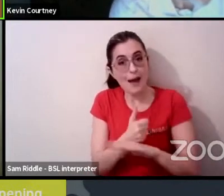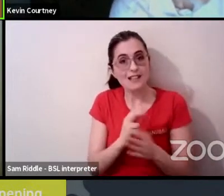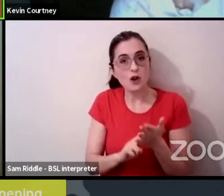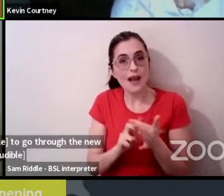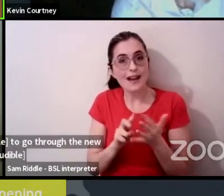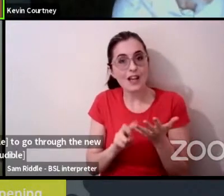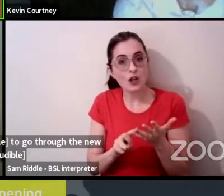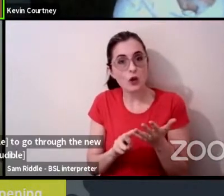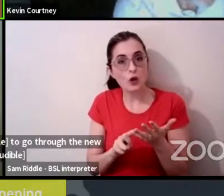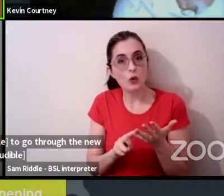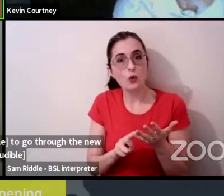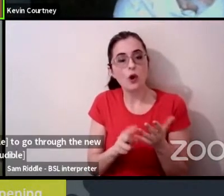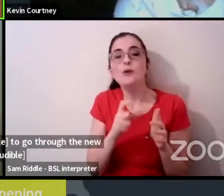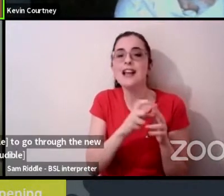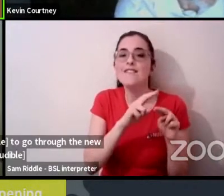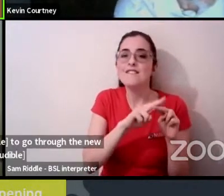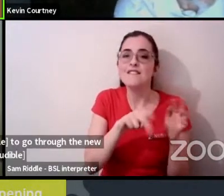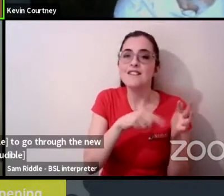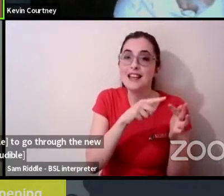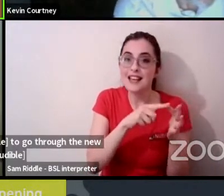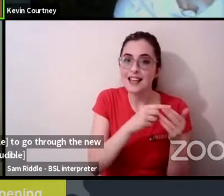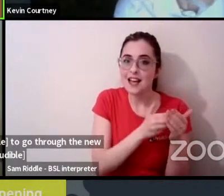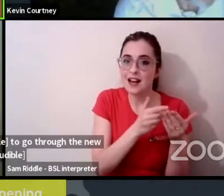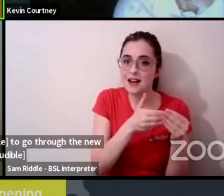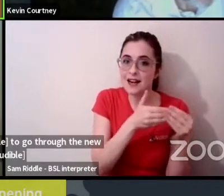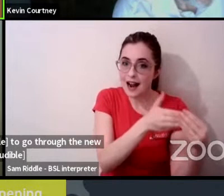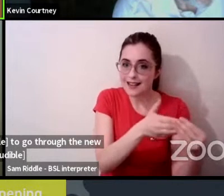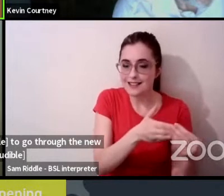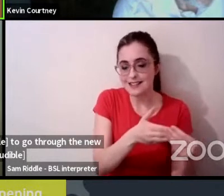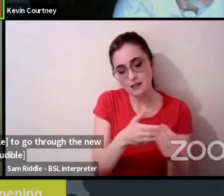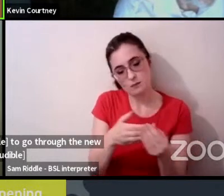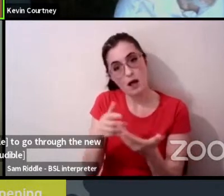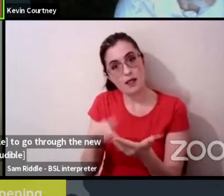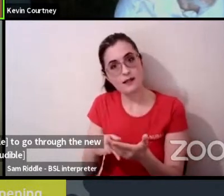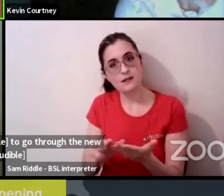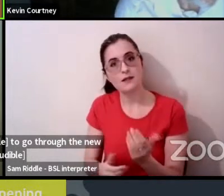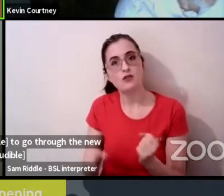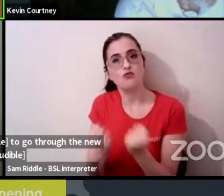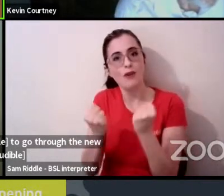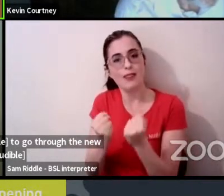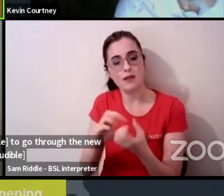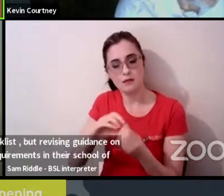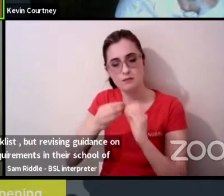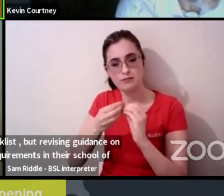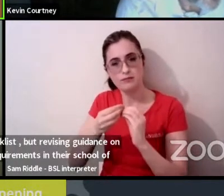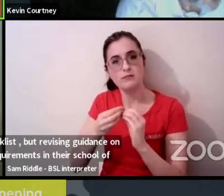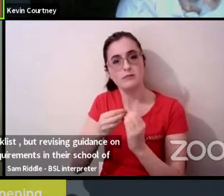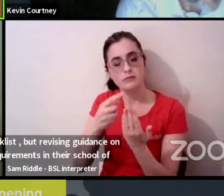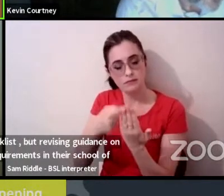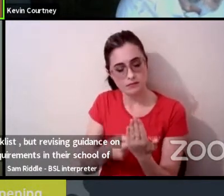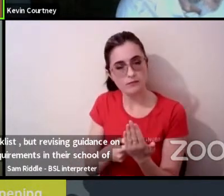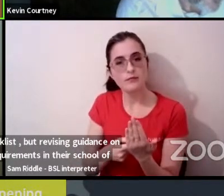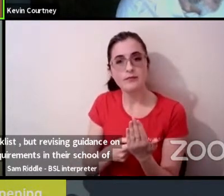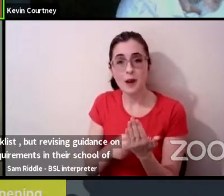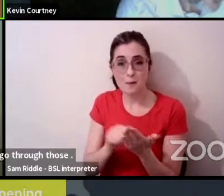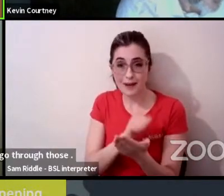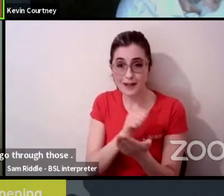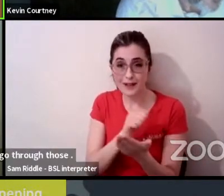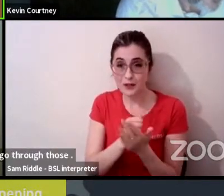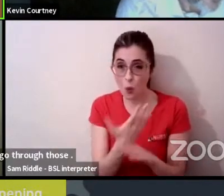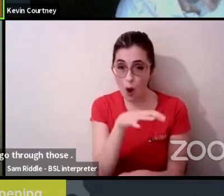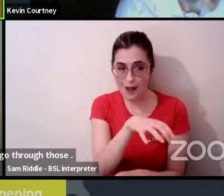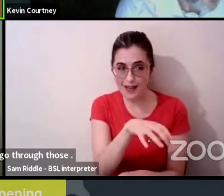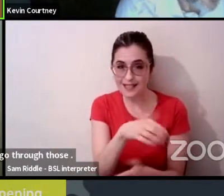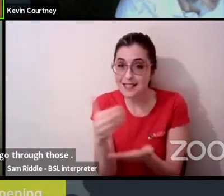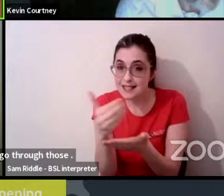strengthened by the NEU, to go through those together, to make sure that their workplace is as safe and secure as possible upon their